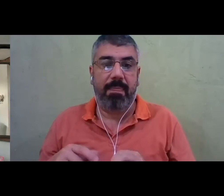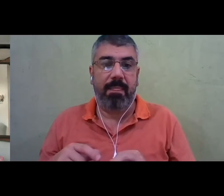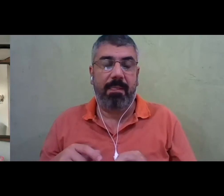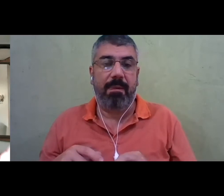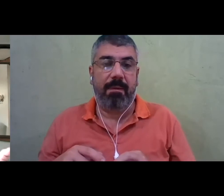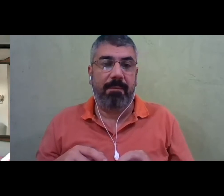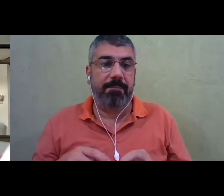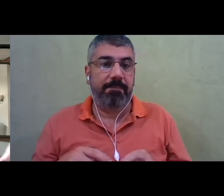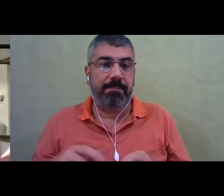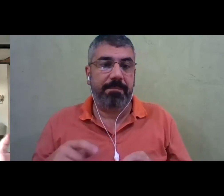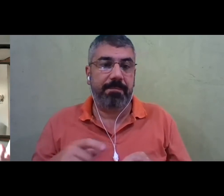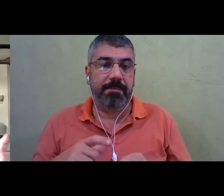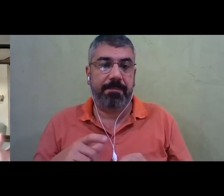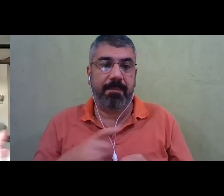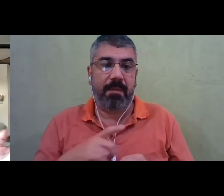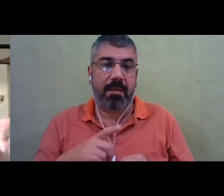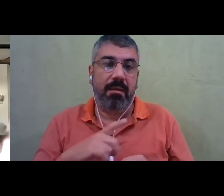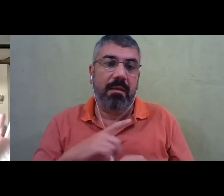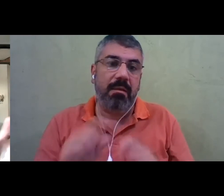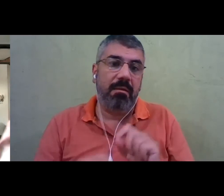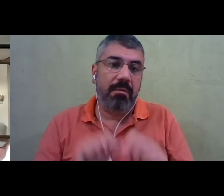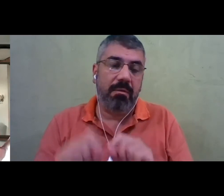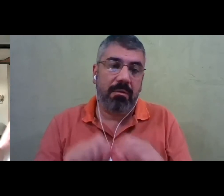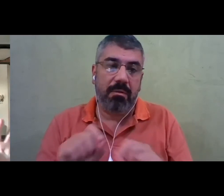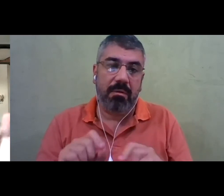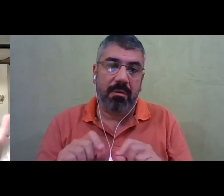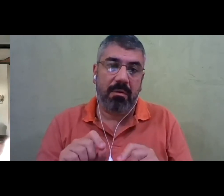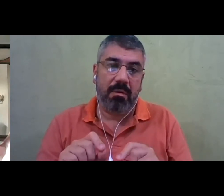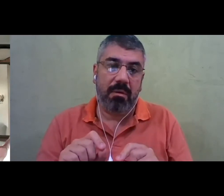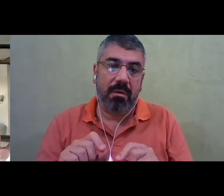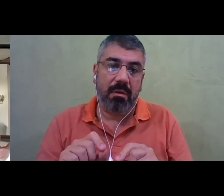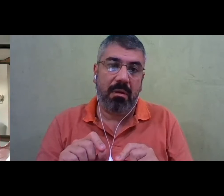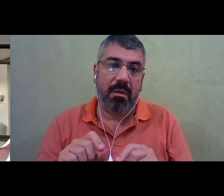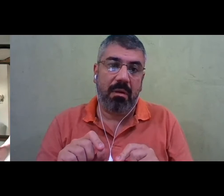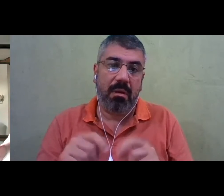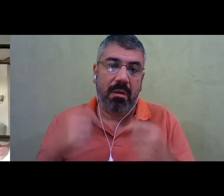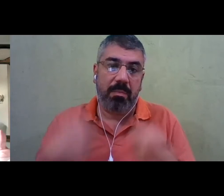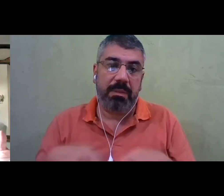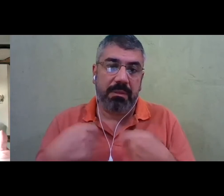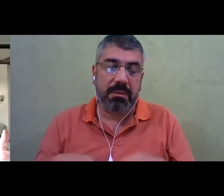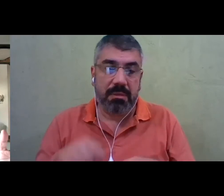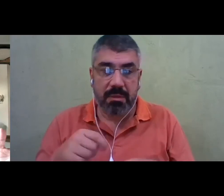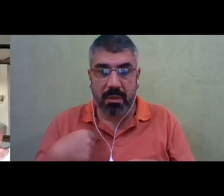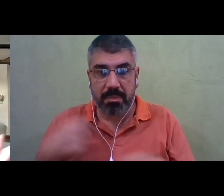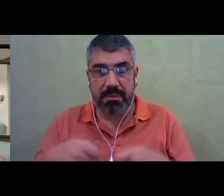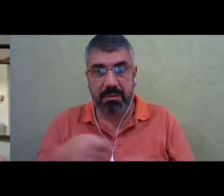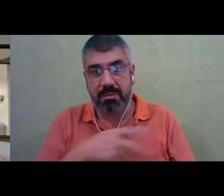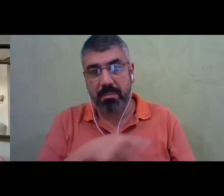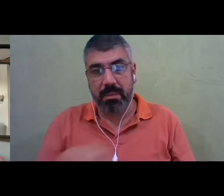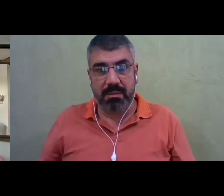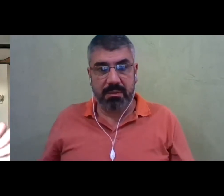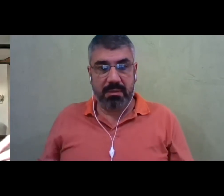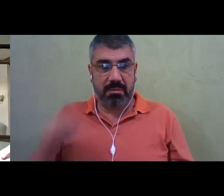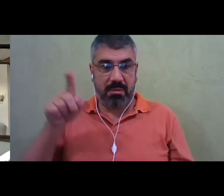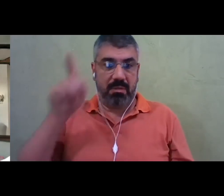up until somewhere about now, like when they elected an idiot for a president, right? That was